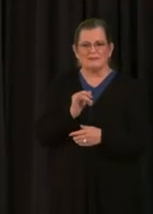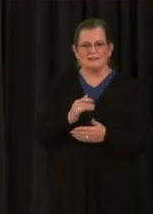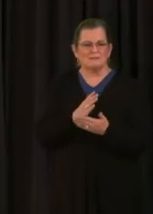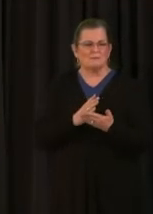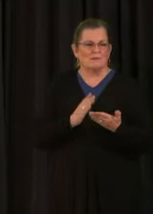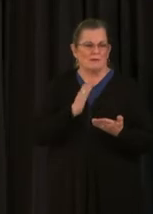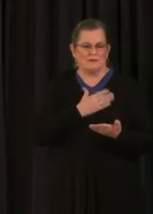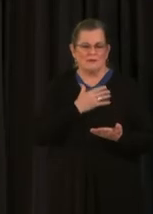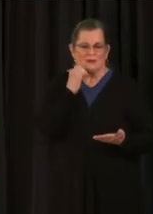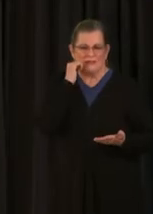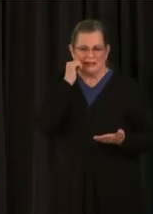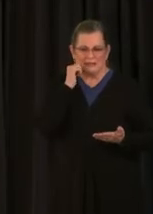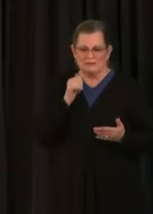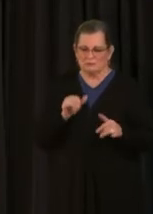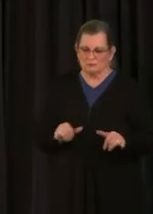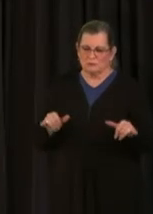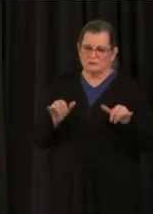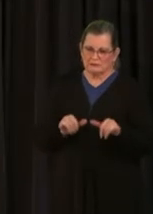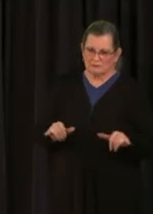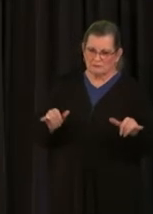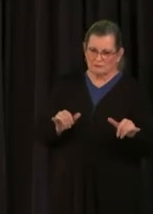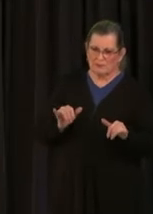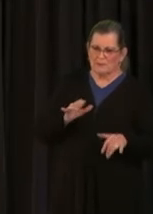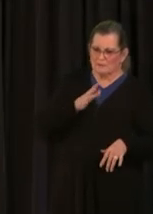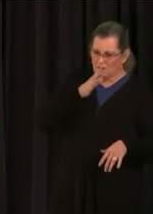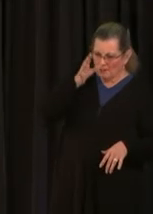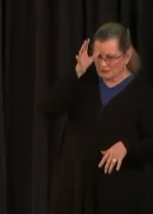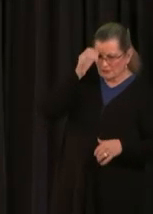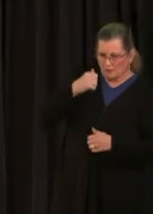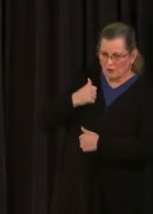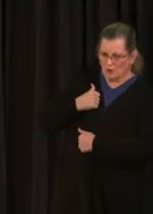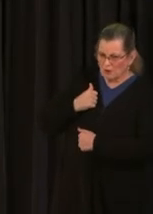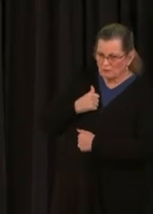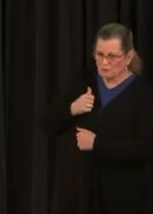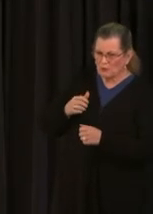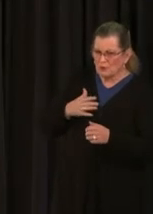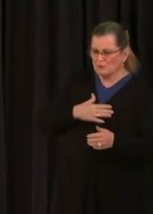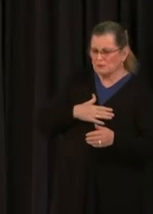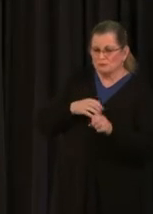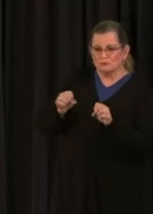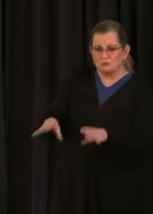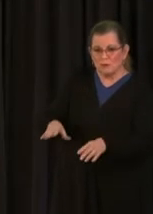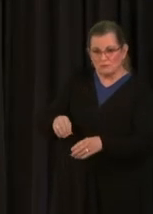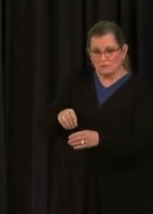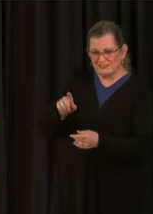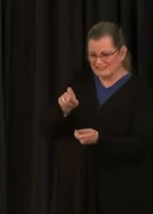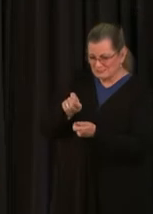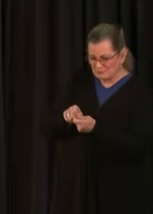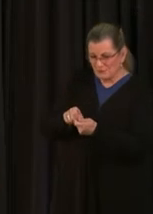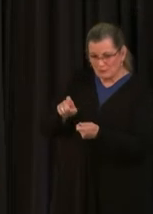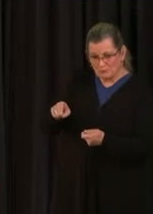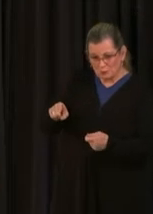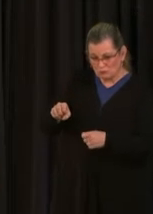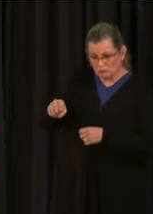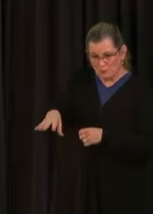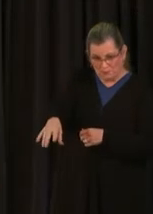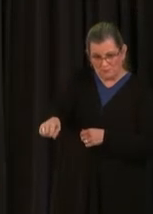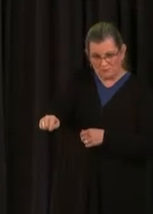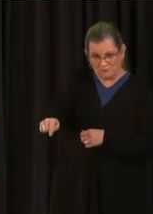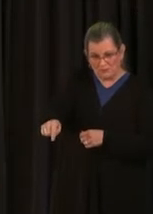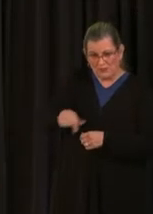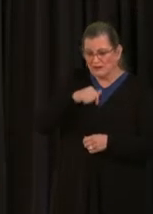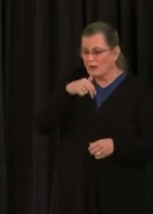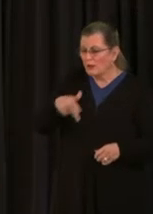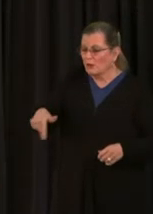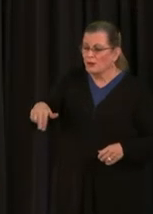daily routine, and we again ask parents and guardians to drop off students at their designated locations in the morning so they can